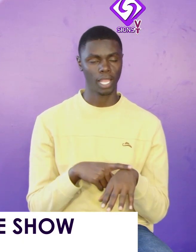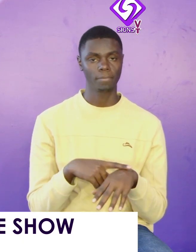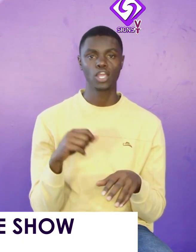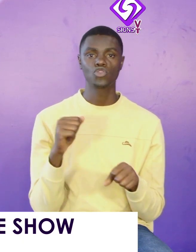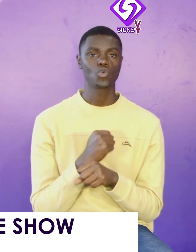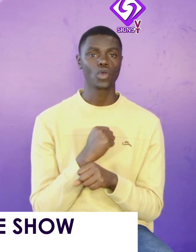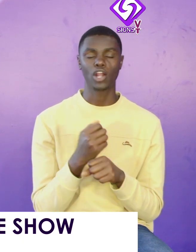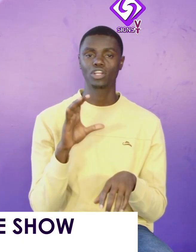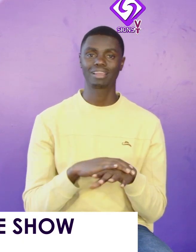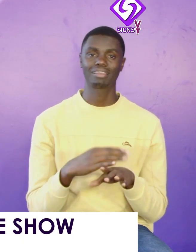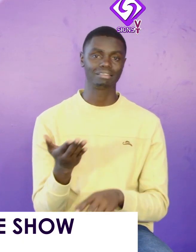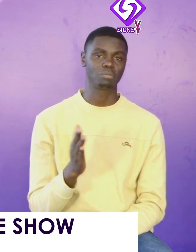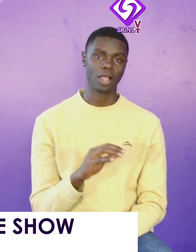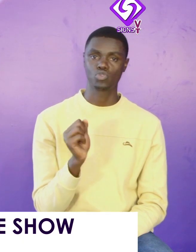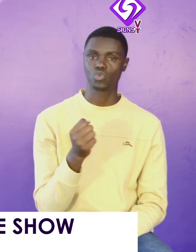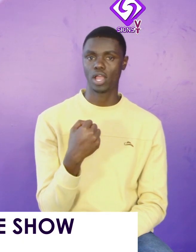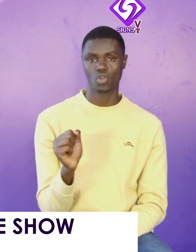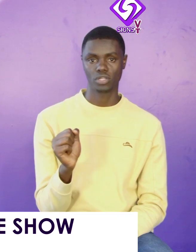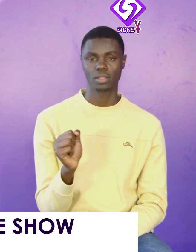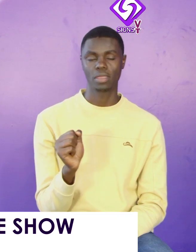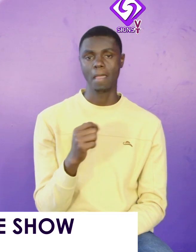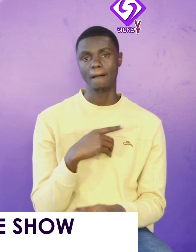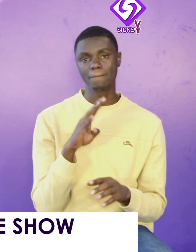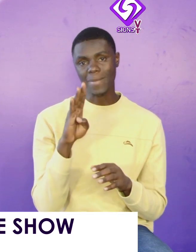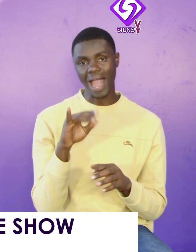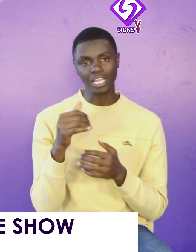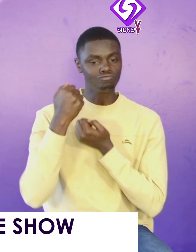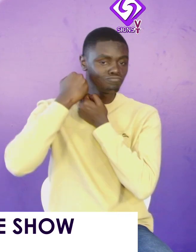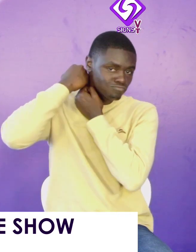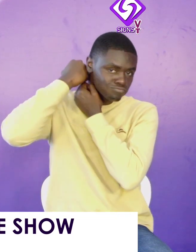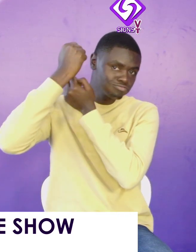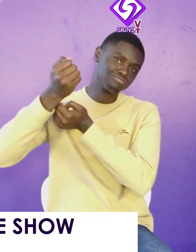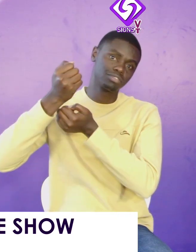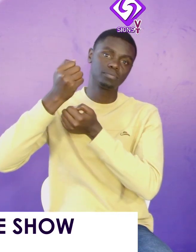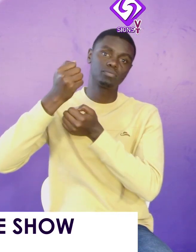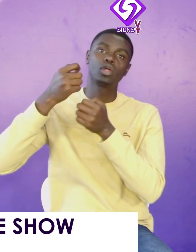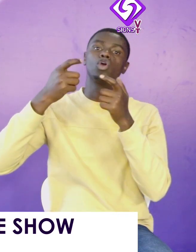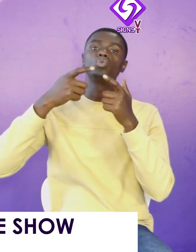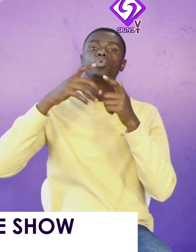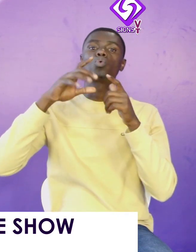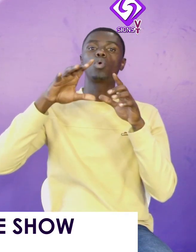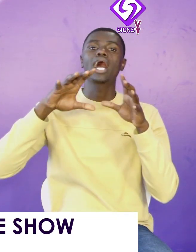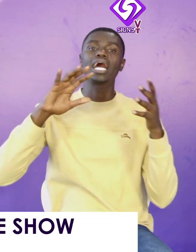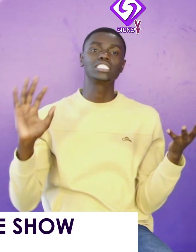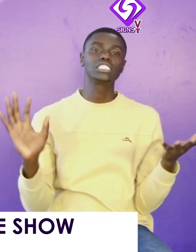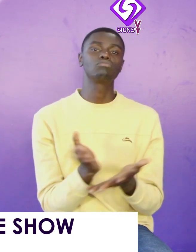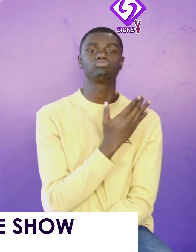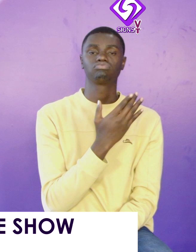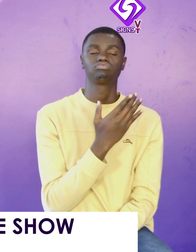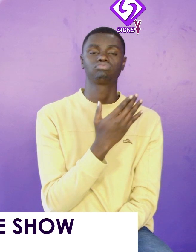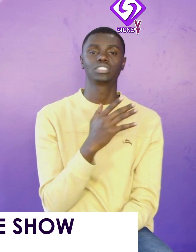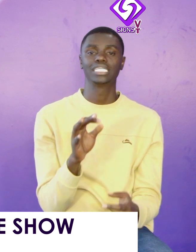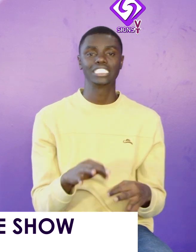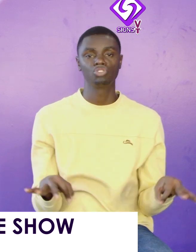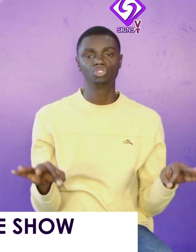can't get it again. By committing suicide, you are taking the biggest treasure from yourself, the treasure of